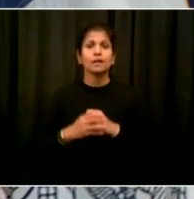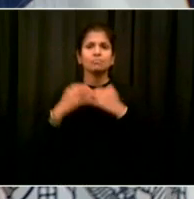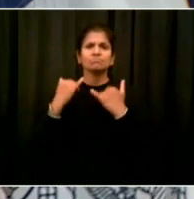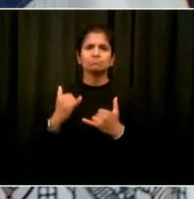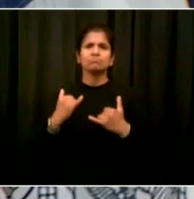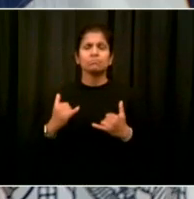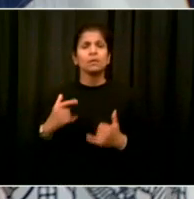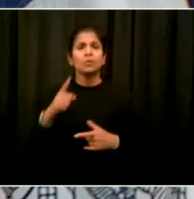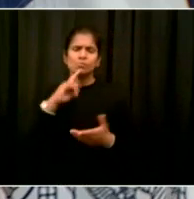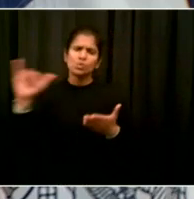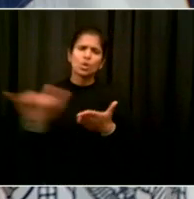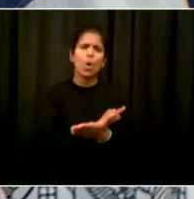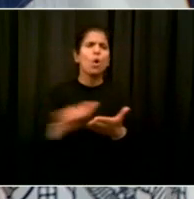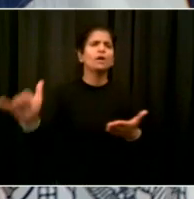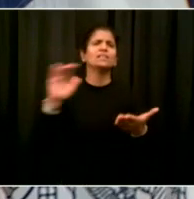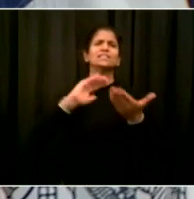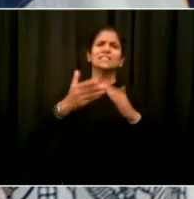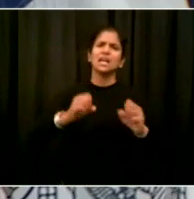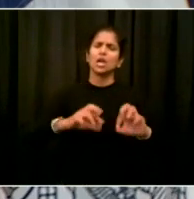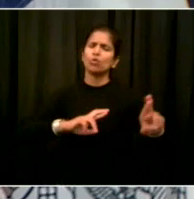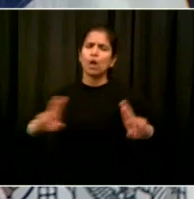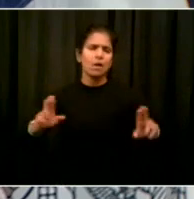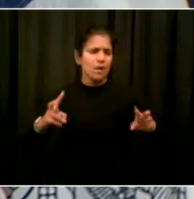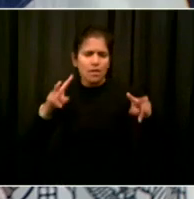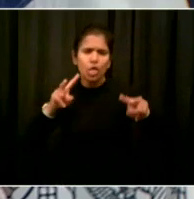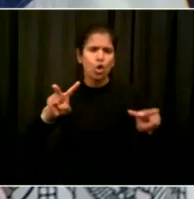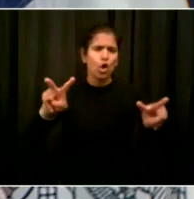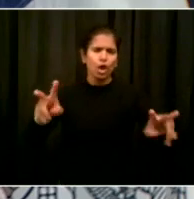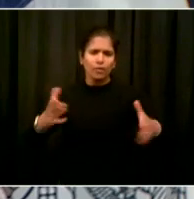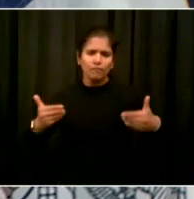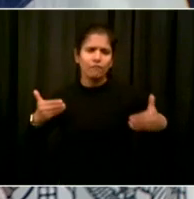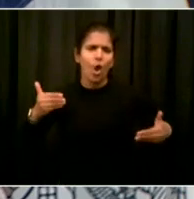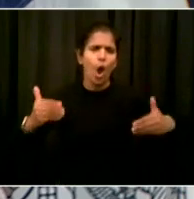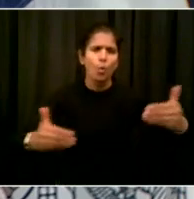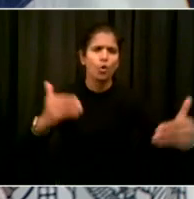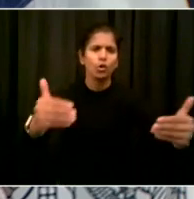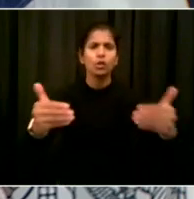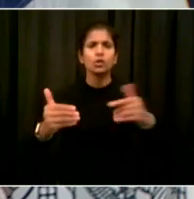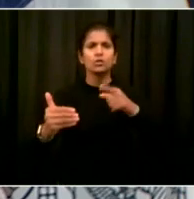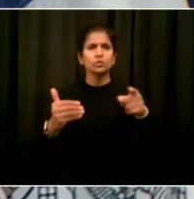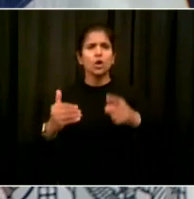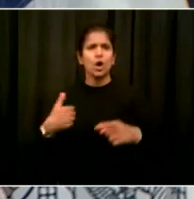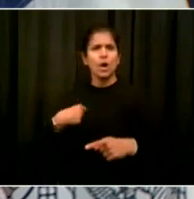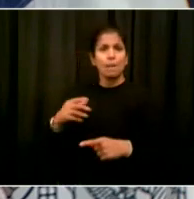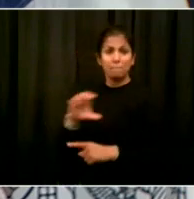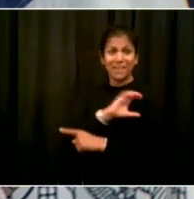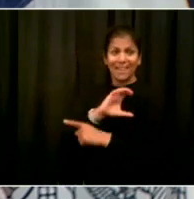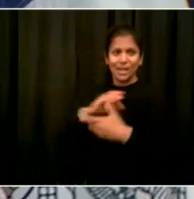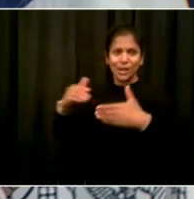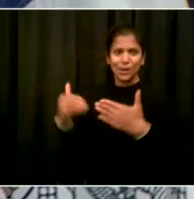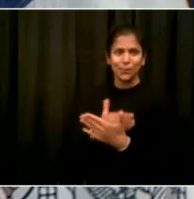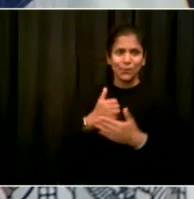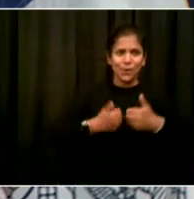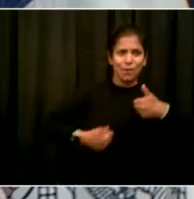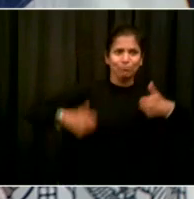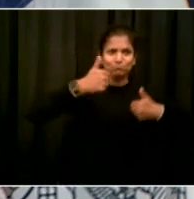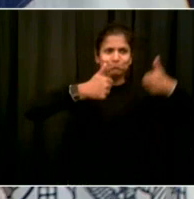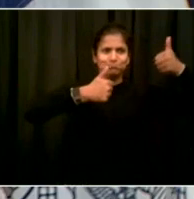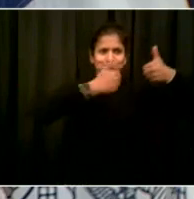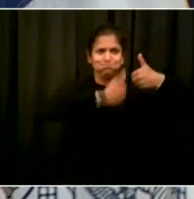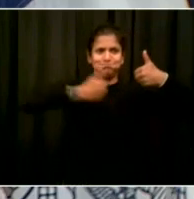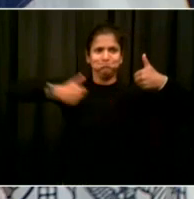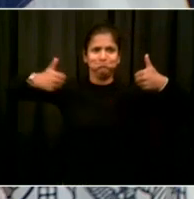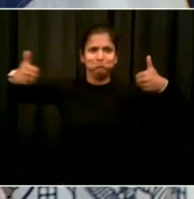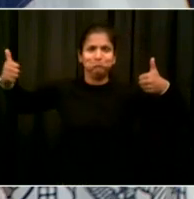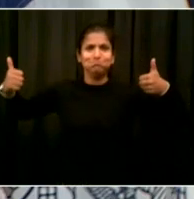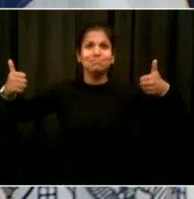our police department moves forward. And I really want to express the hope that is inherent in this day. New York